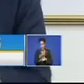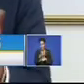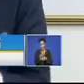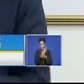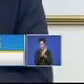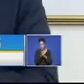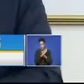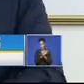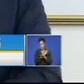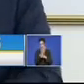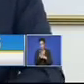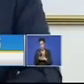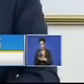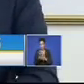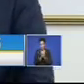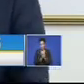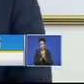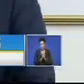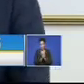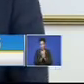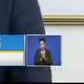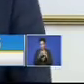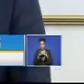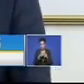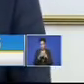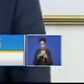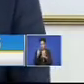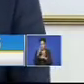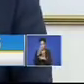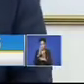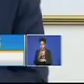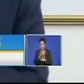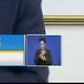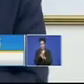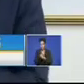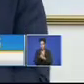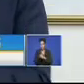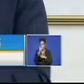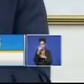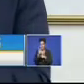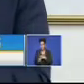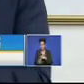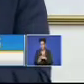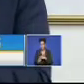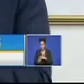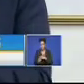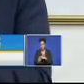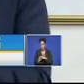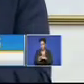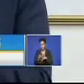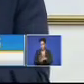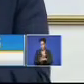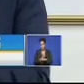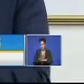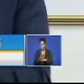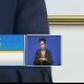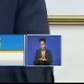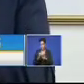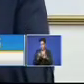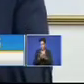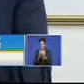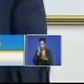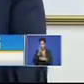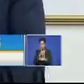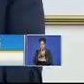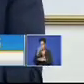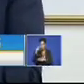force there. And therefore, we would need some strengthening of our southern borders. If it would be beneficial to both of us. It